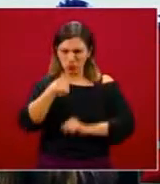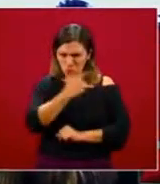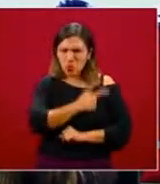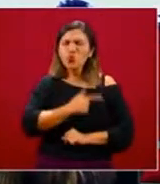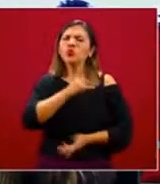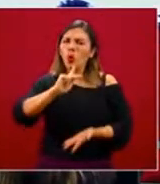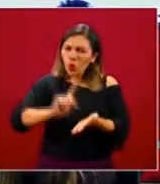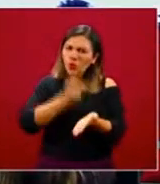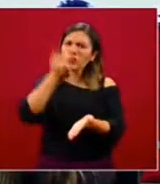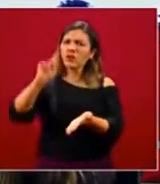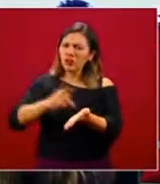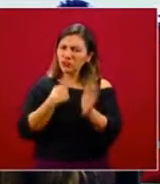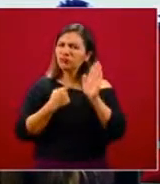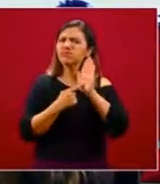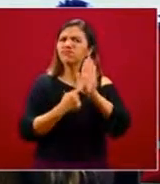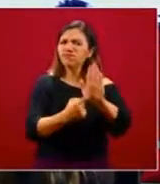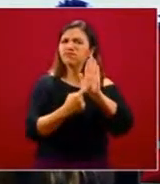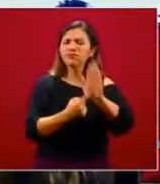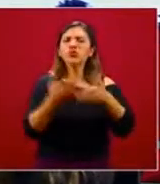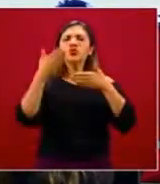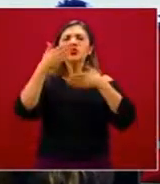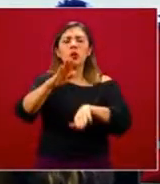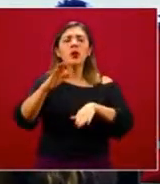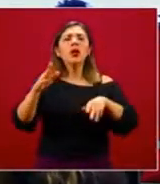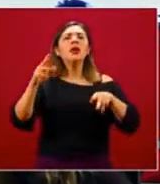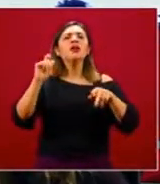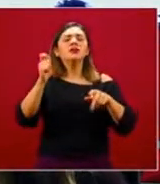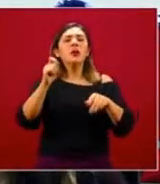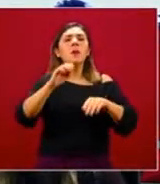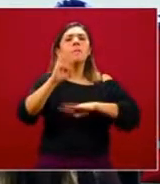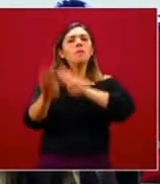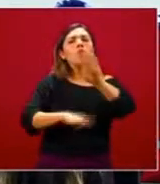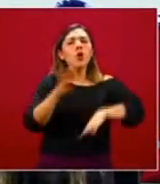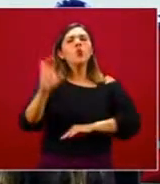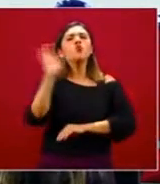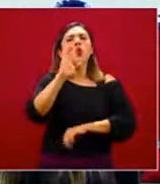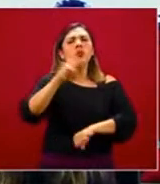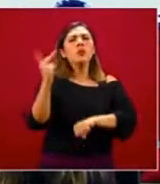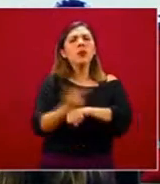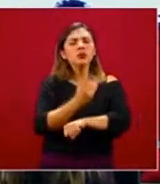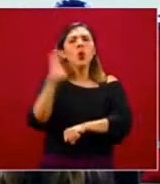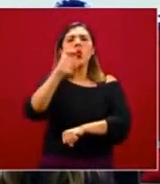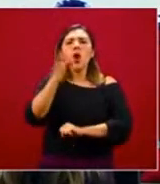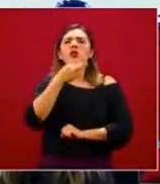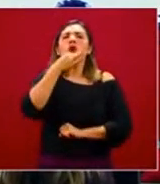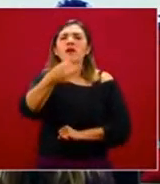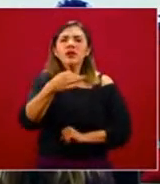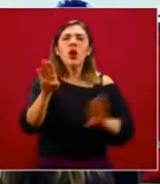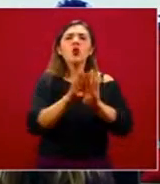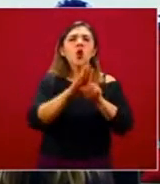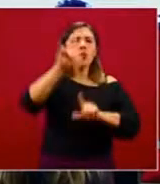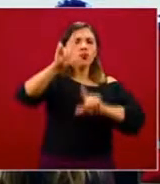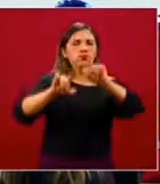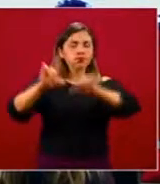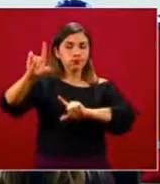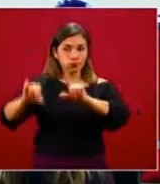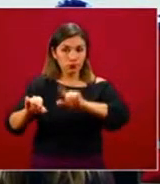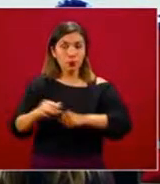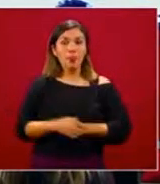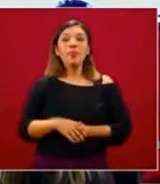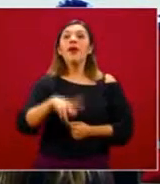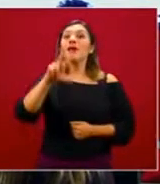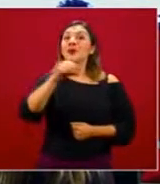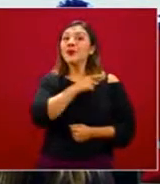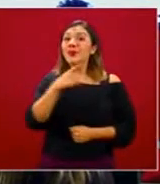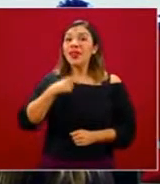So going on with this explanation that we would gladly give out about the deaths and when they happened, how they are identified,